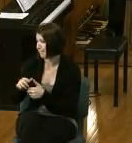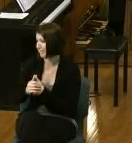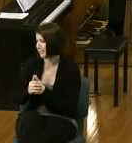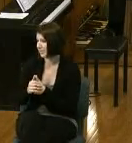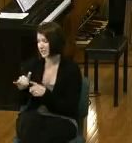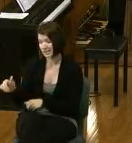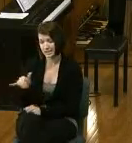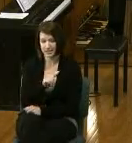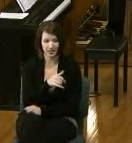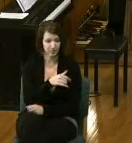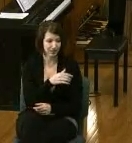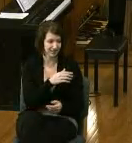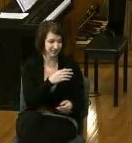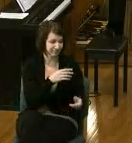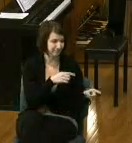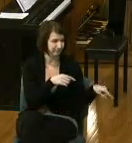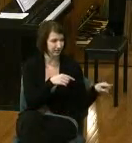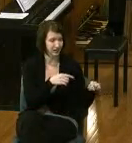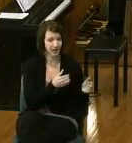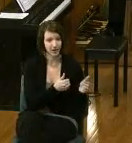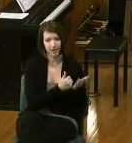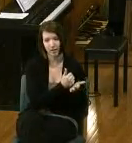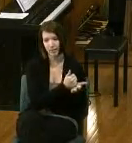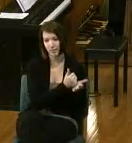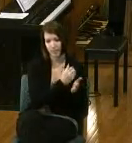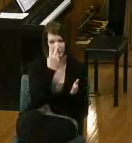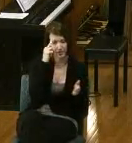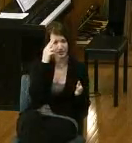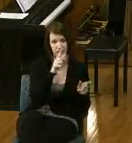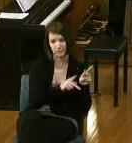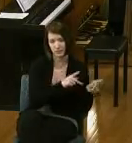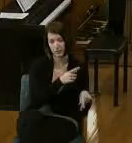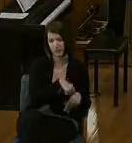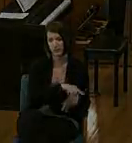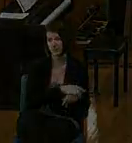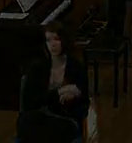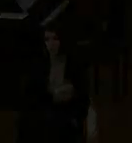Mexican people are. So thank you, and I appreciate whatever you can give next week. Thank you.